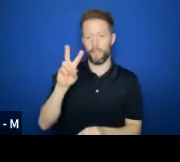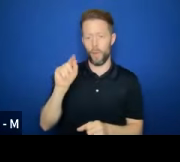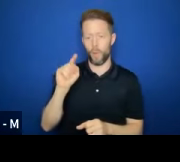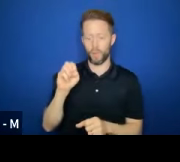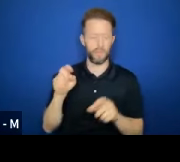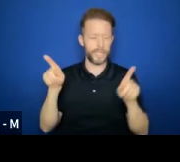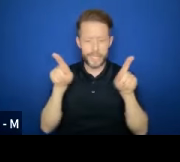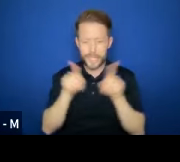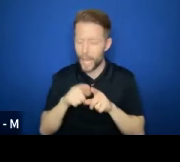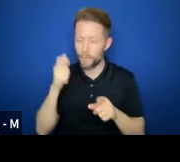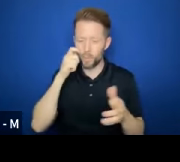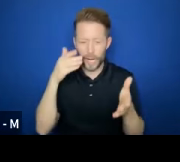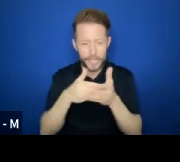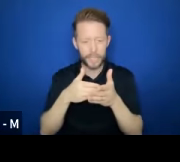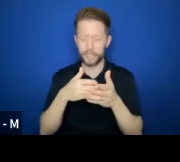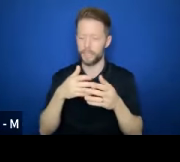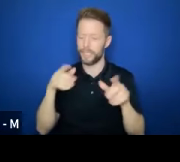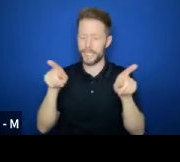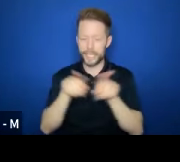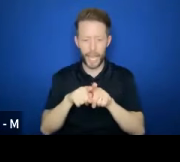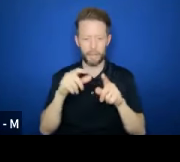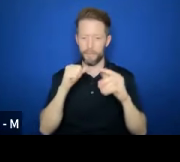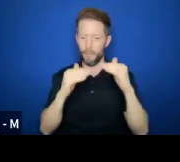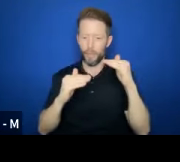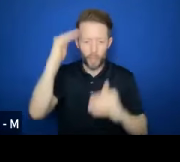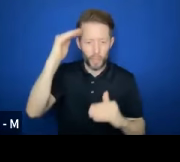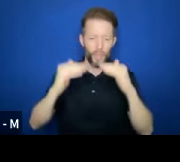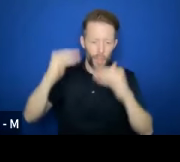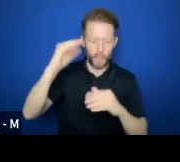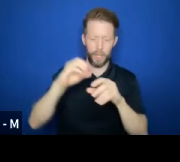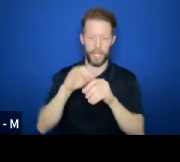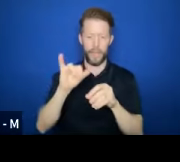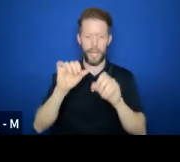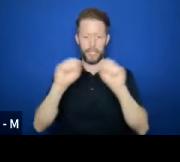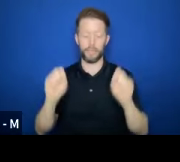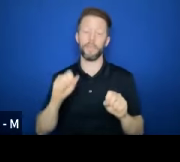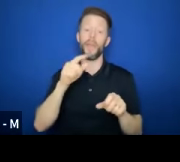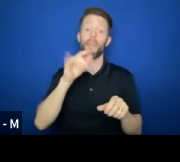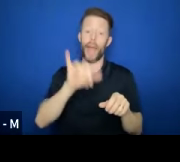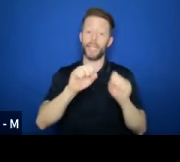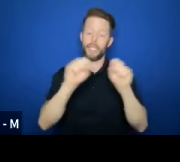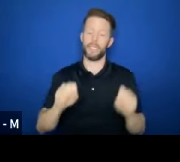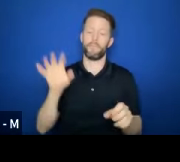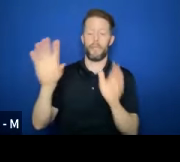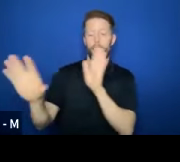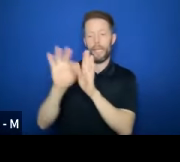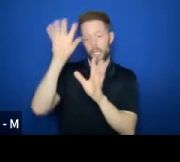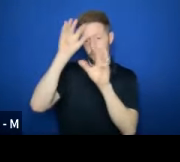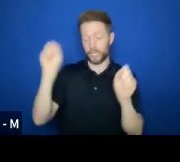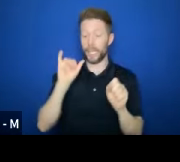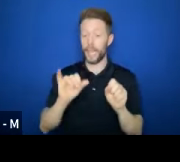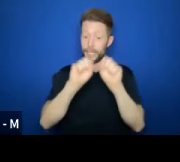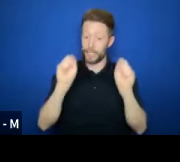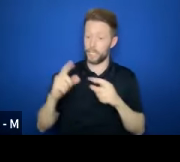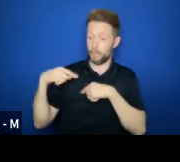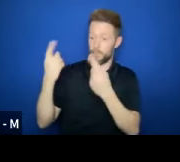exact same kind of racist tendencies recreated in the Electoral College system, which of course elects the president. And this is a system that's been challenged really since